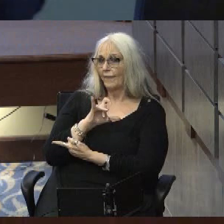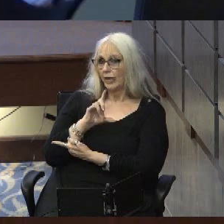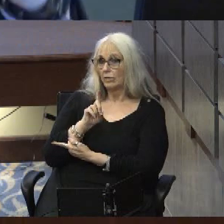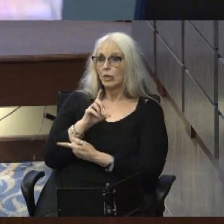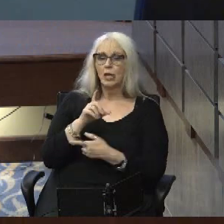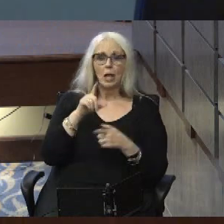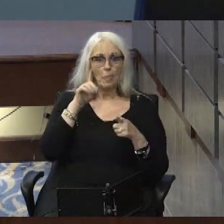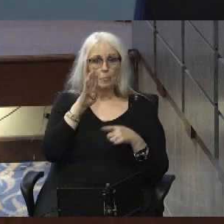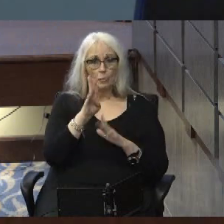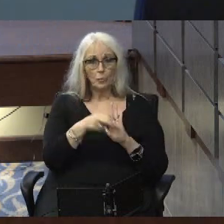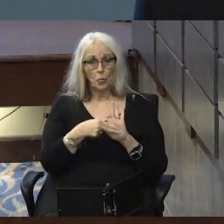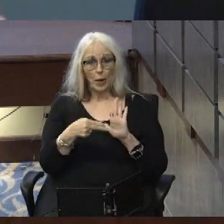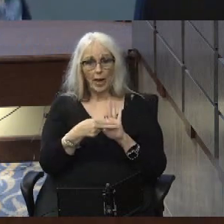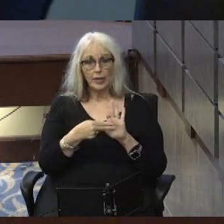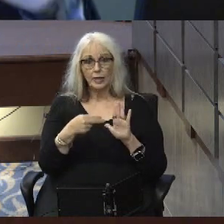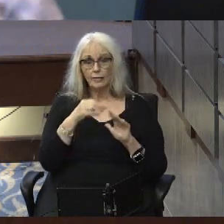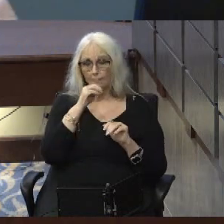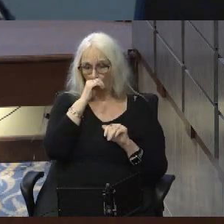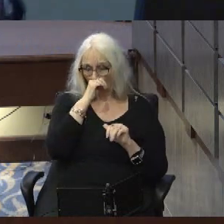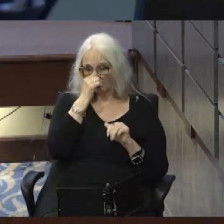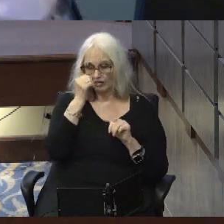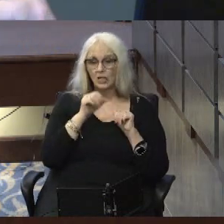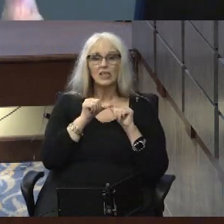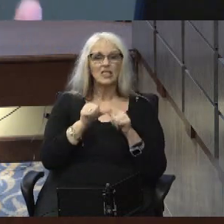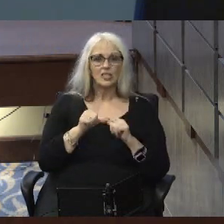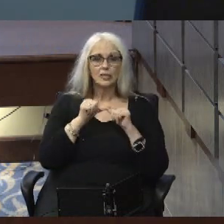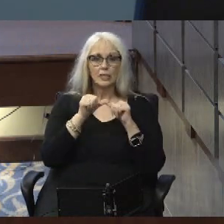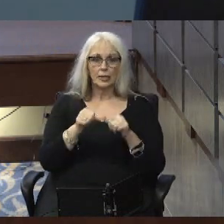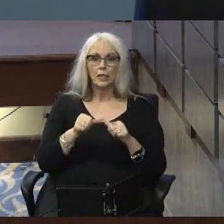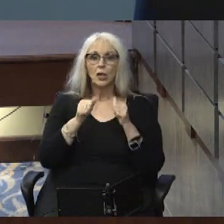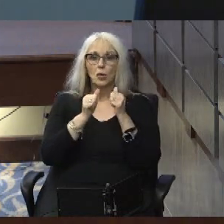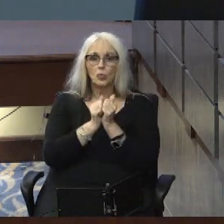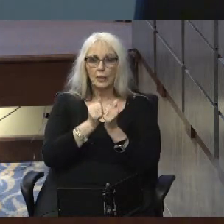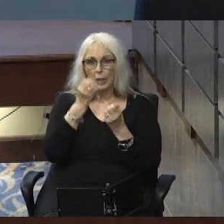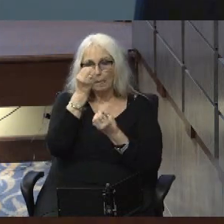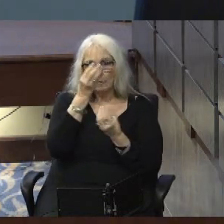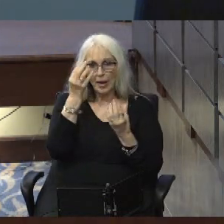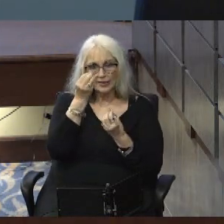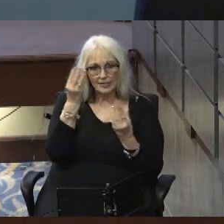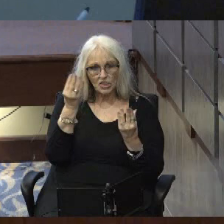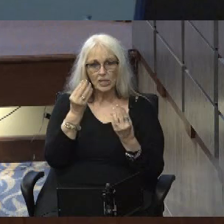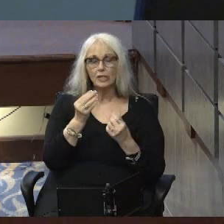Branding, identity, consistency in the messaging.